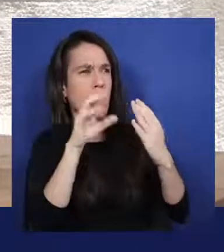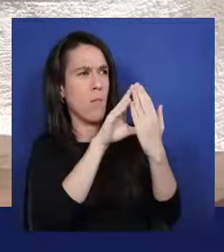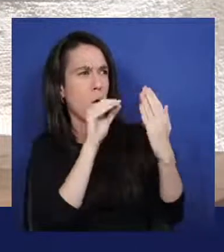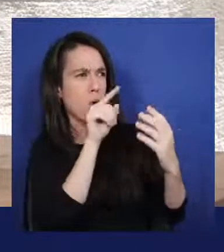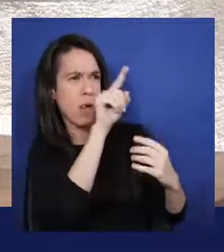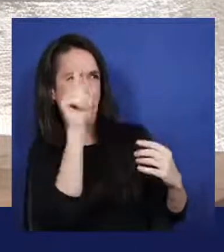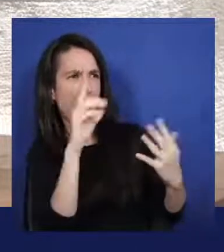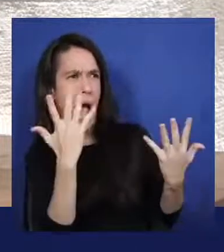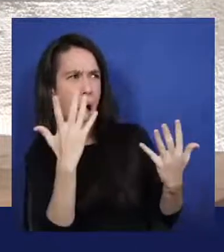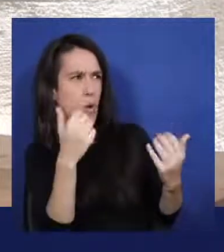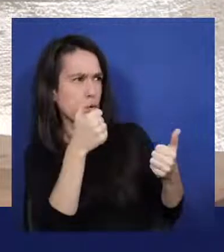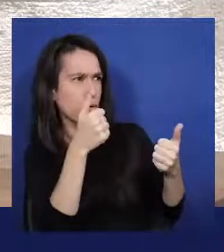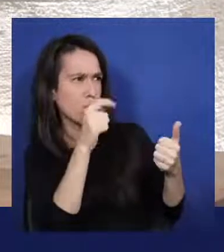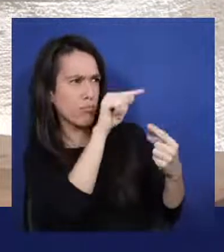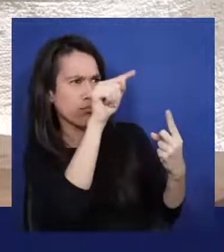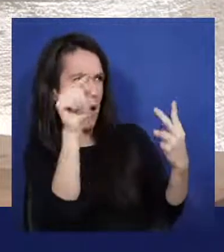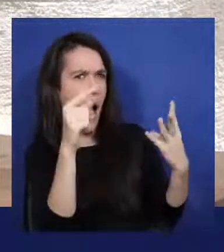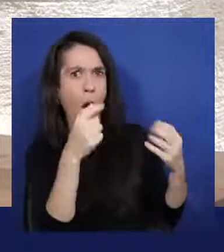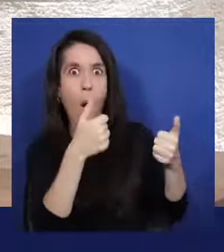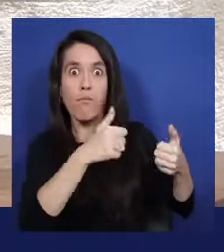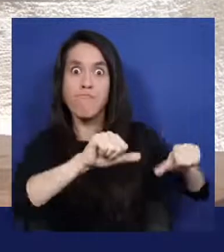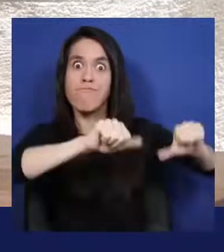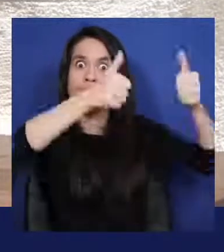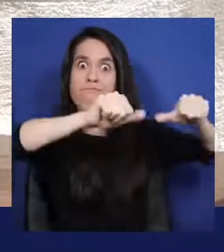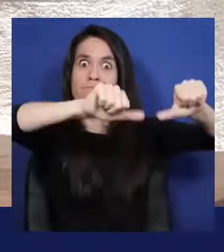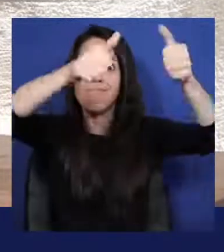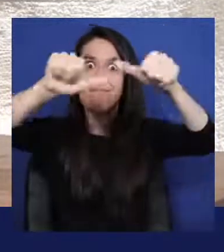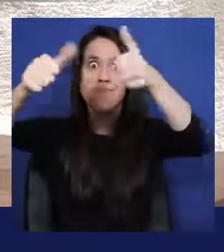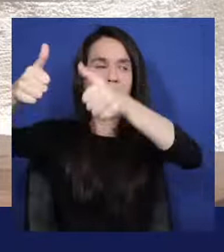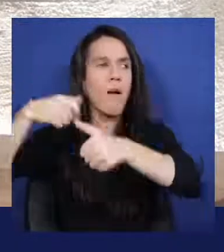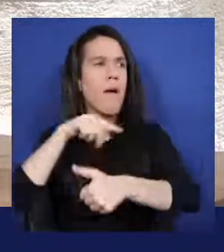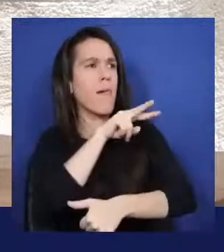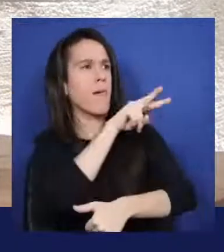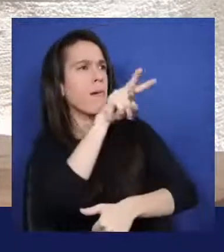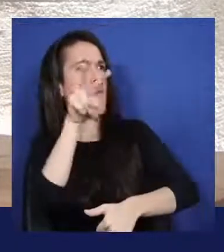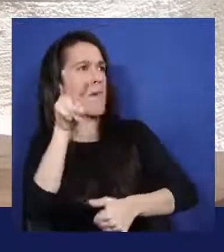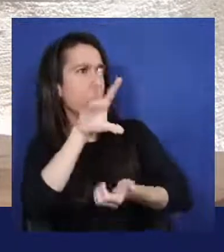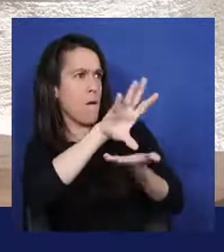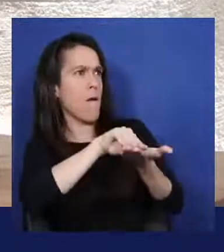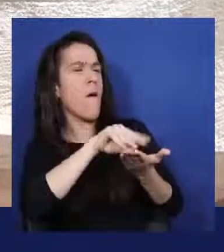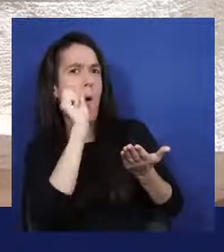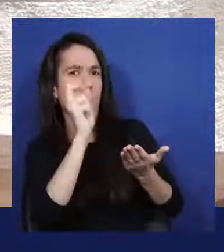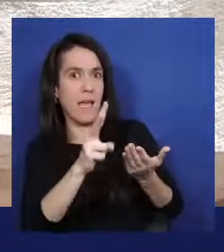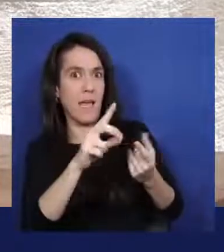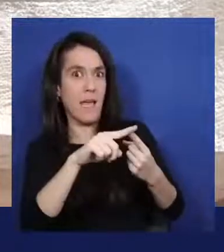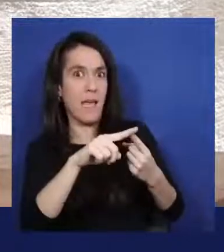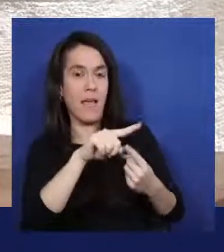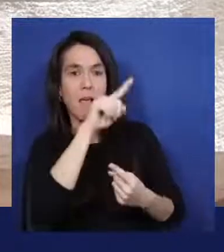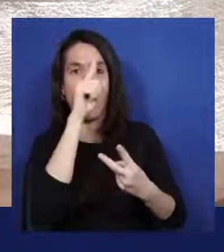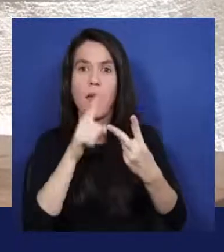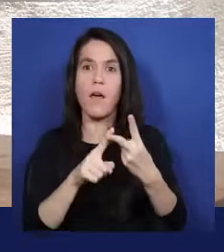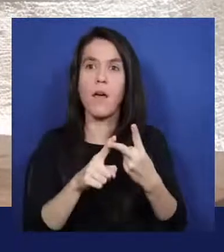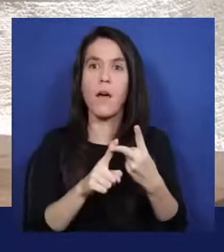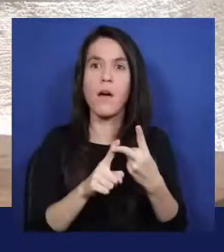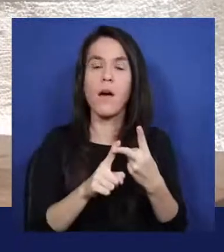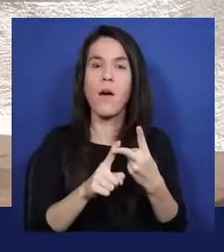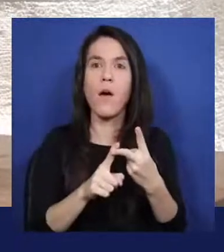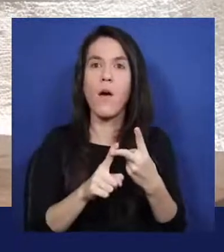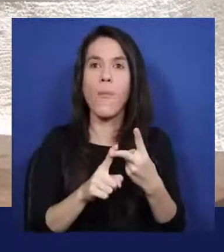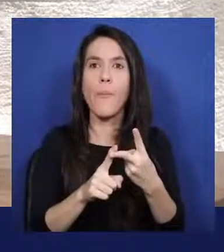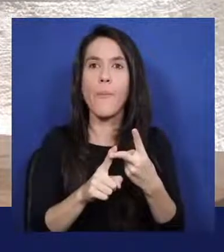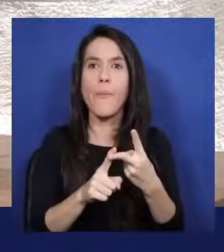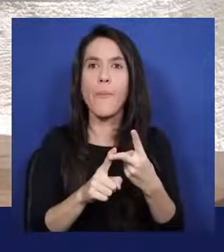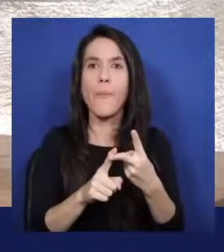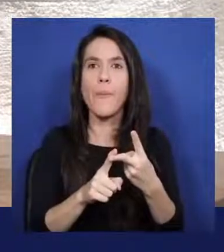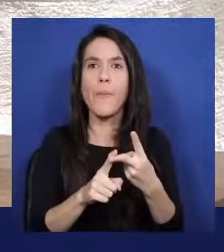all actually works. And then AutoML is awesome. It does lots of heavy